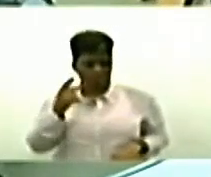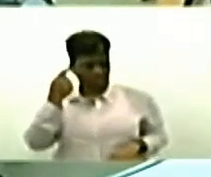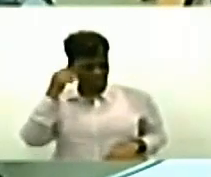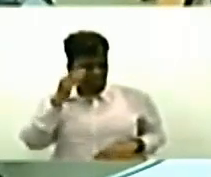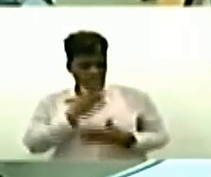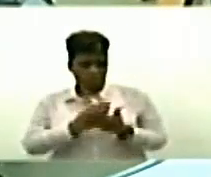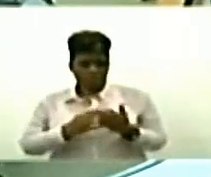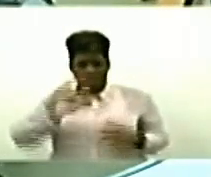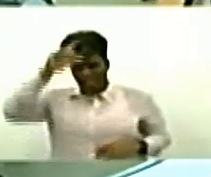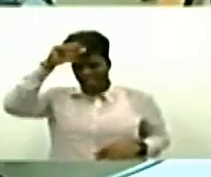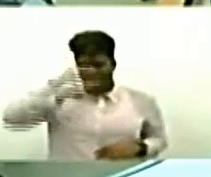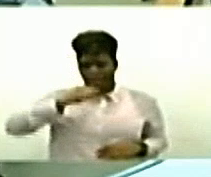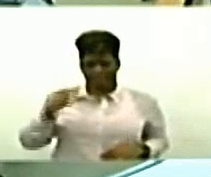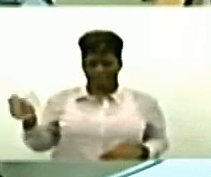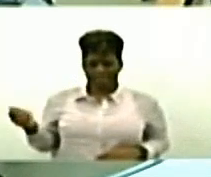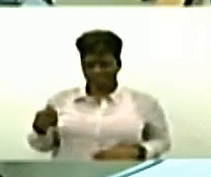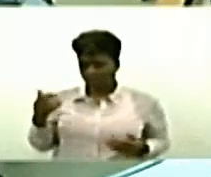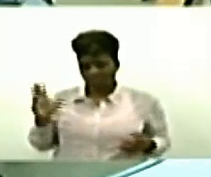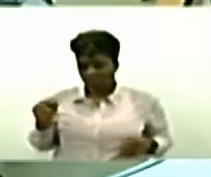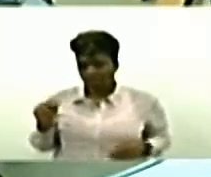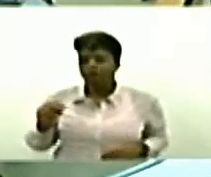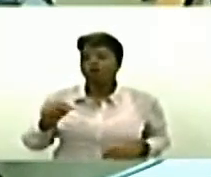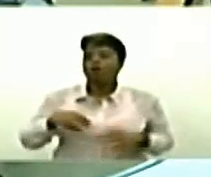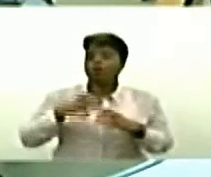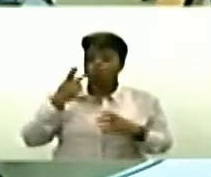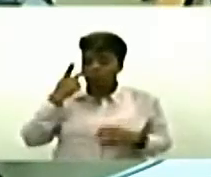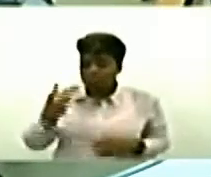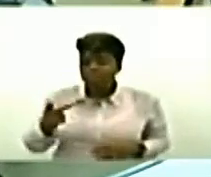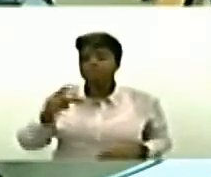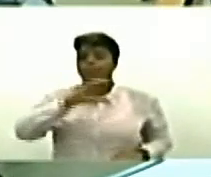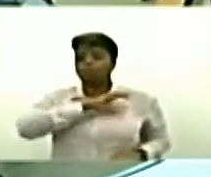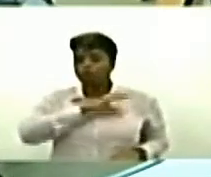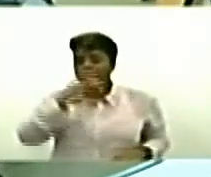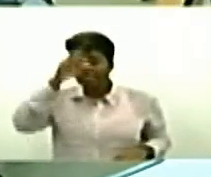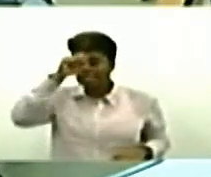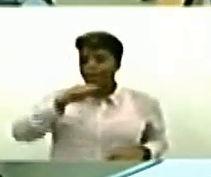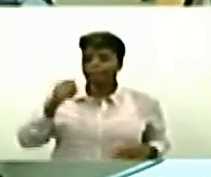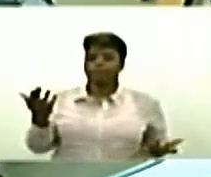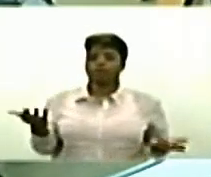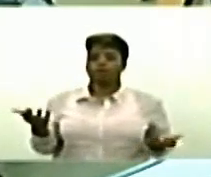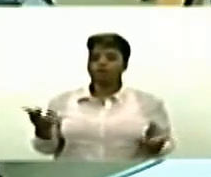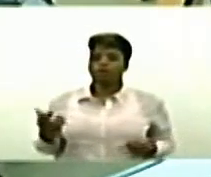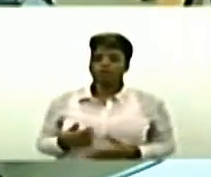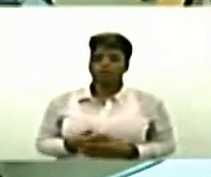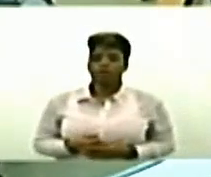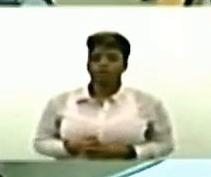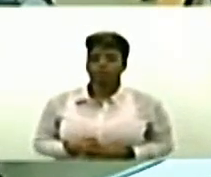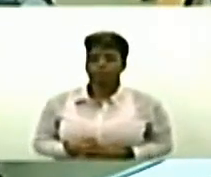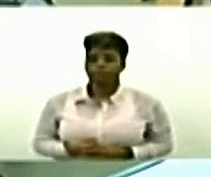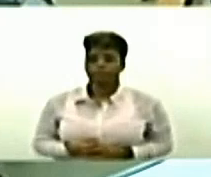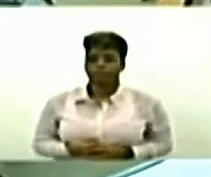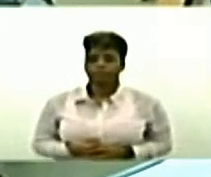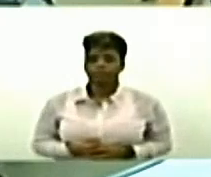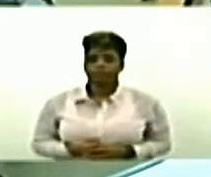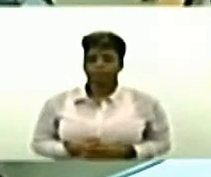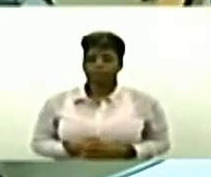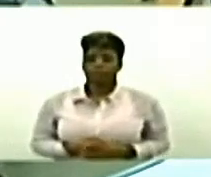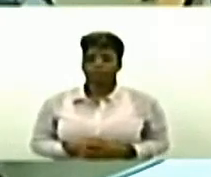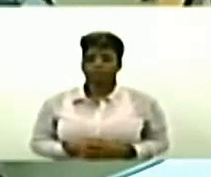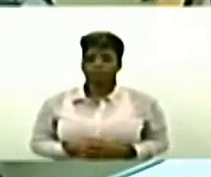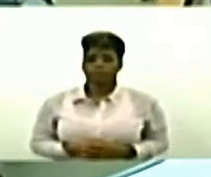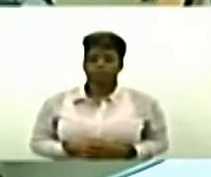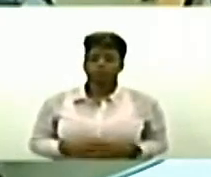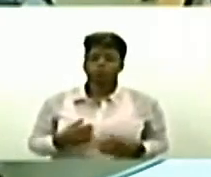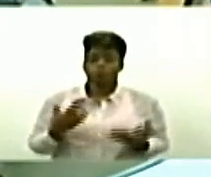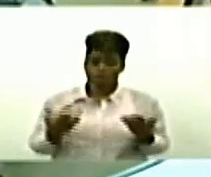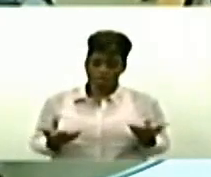this officer. That's what they look out for. I mean, part of what went on in terms of the research